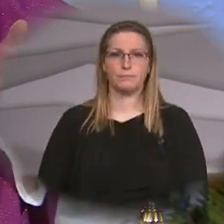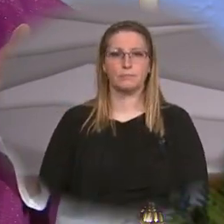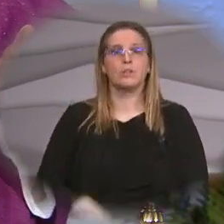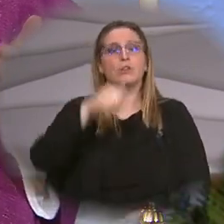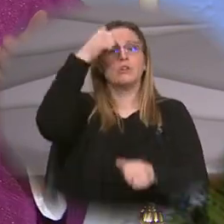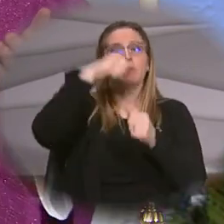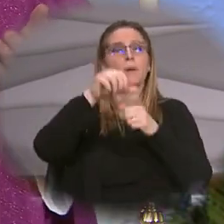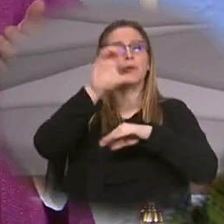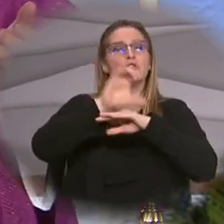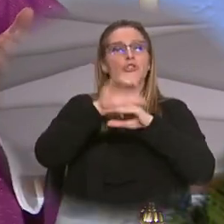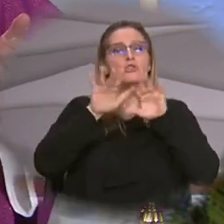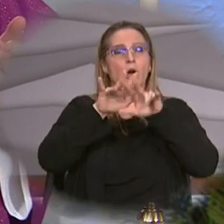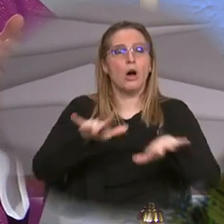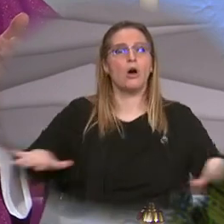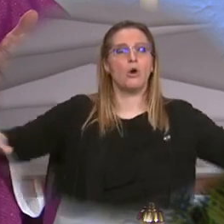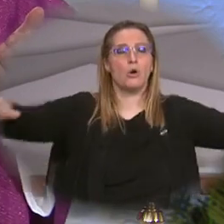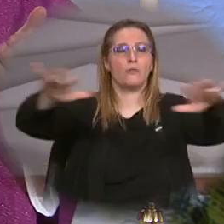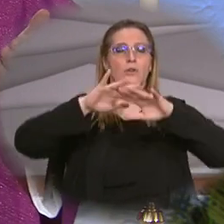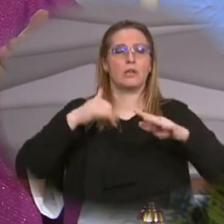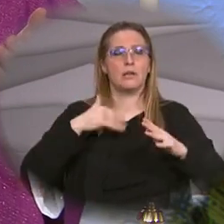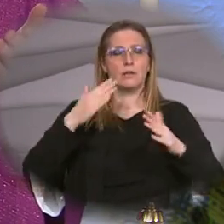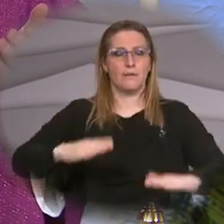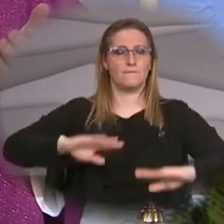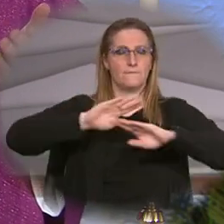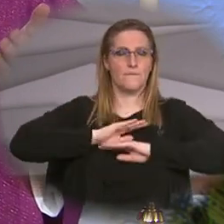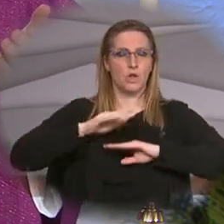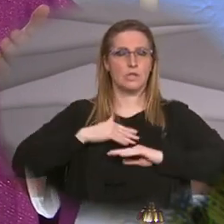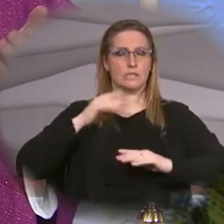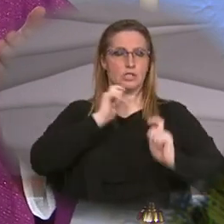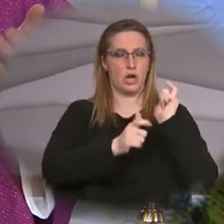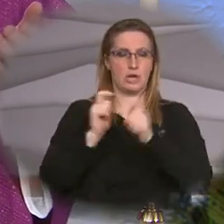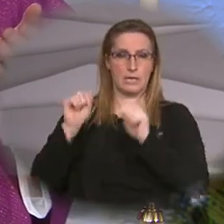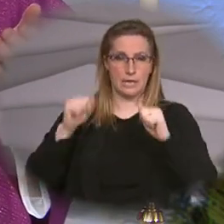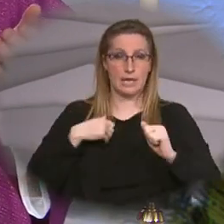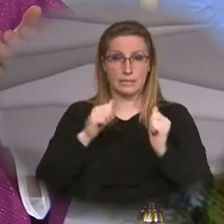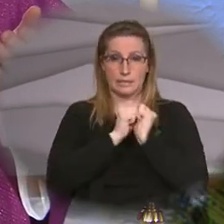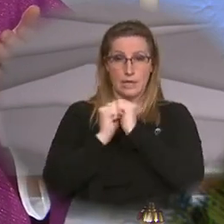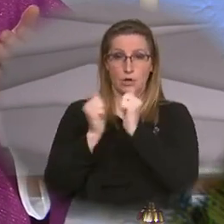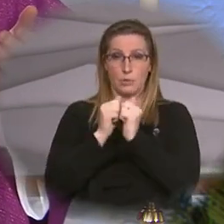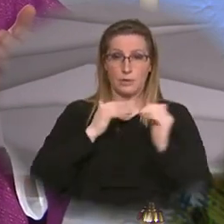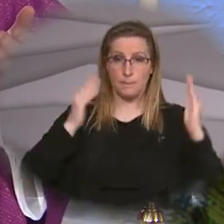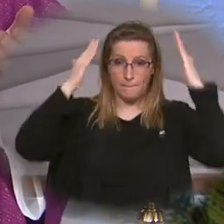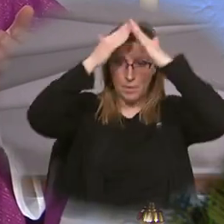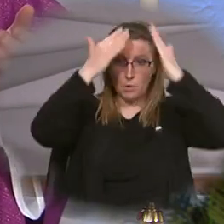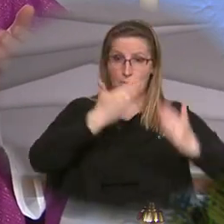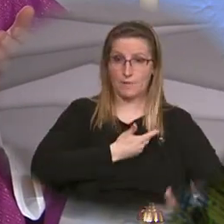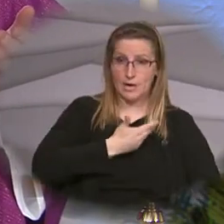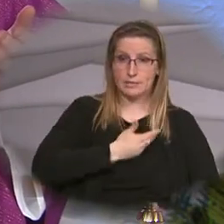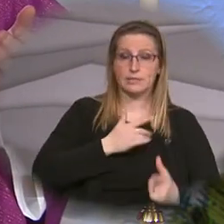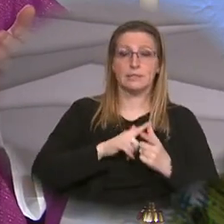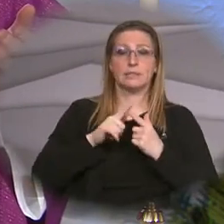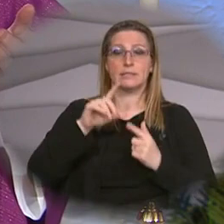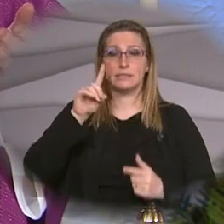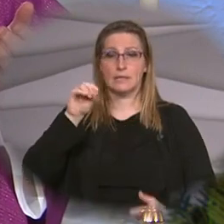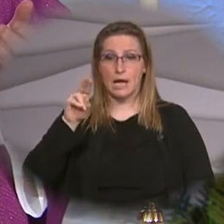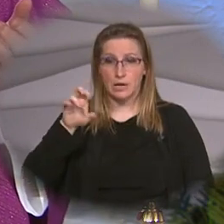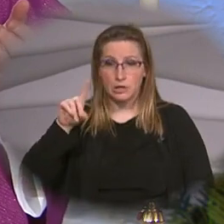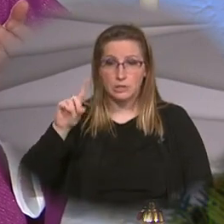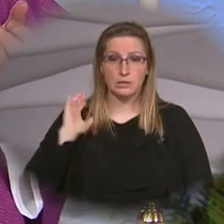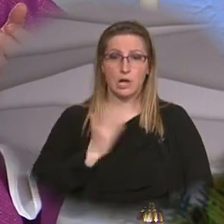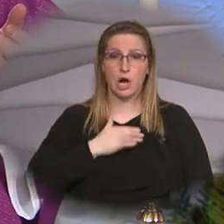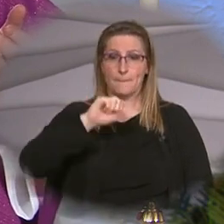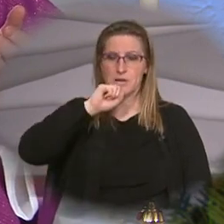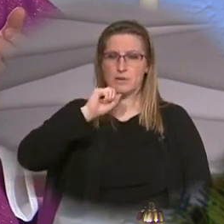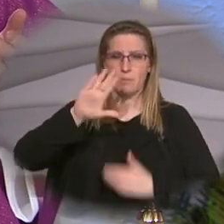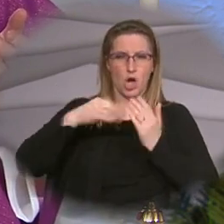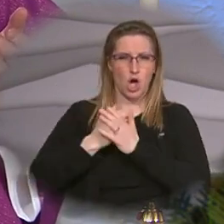Remember, Lord, your church spread throughout the world, and bring her to the fullness of charity, together with Francis, our Pope, and Donald, our Bishop, and